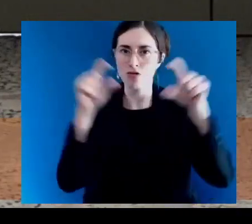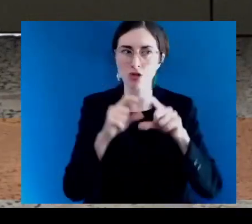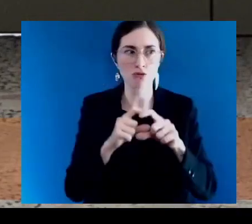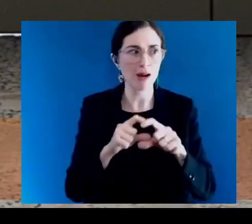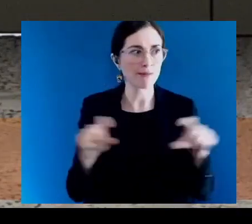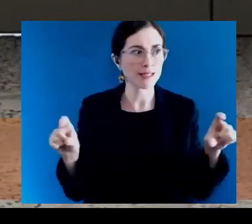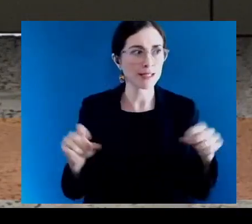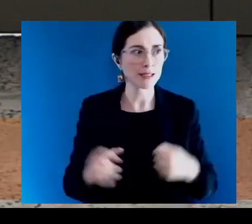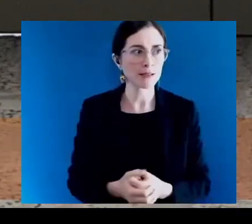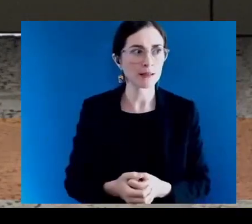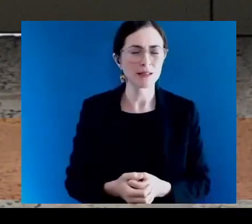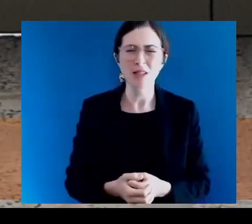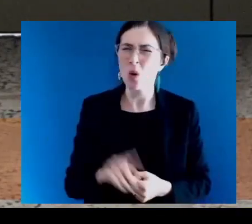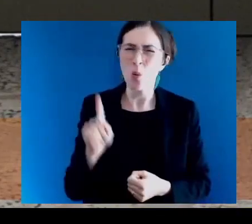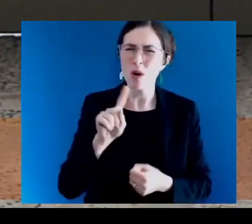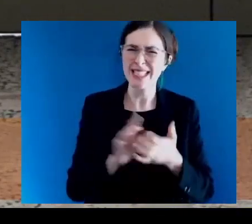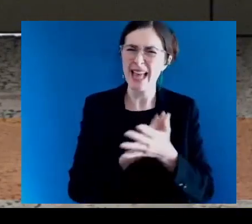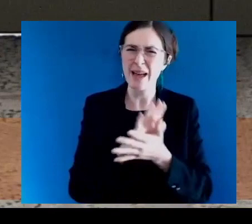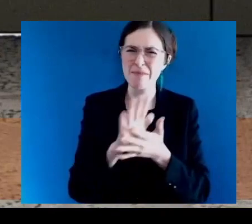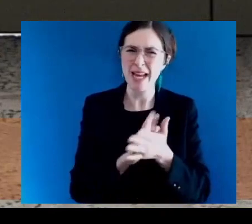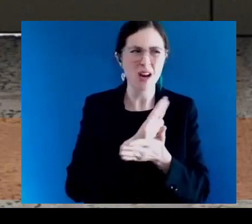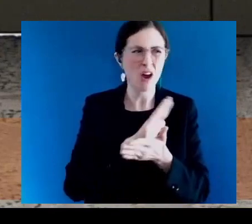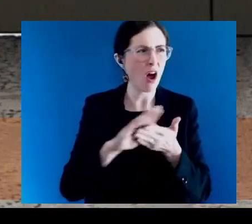is hypothecated revenue?